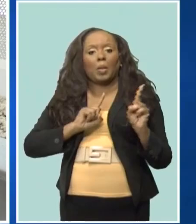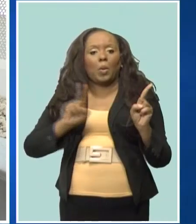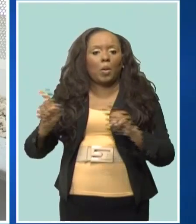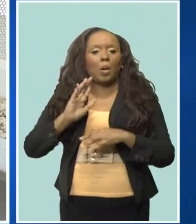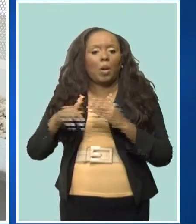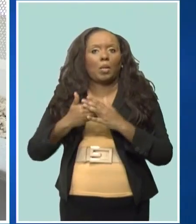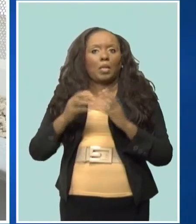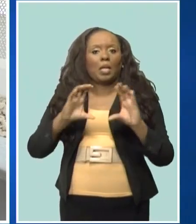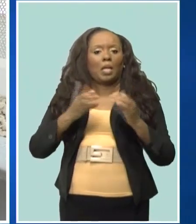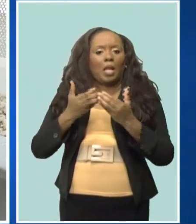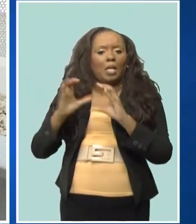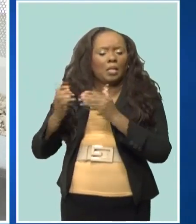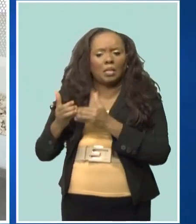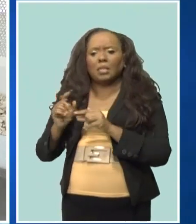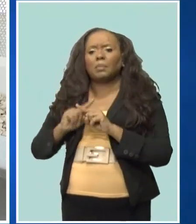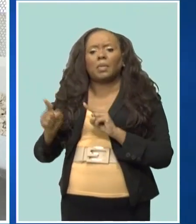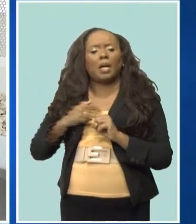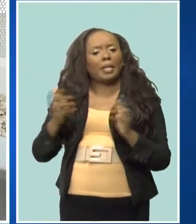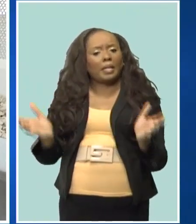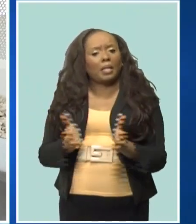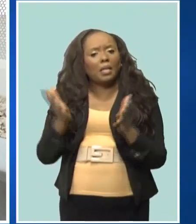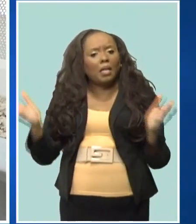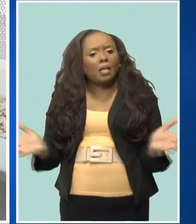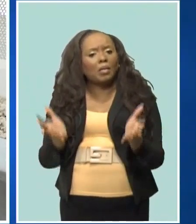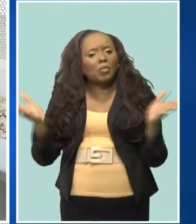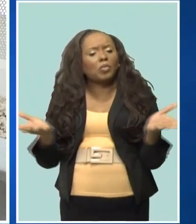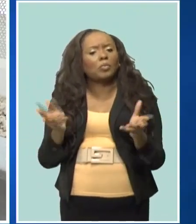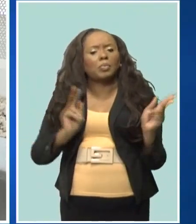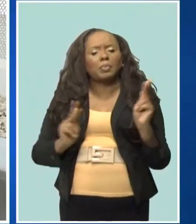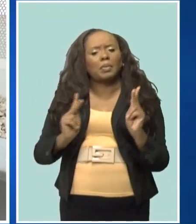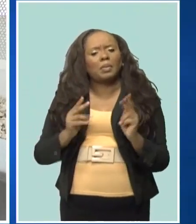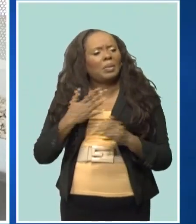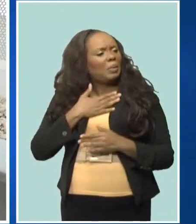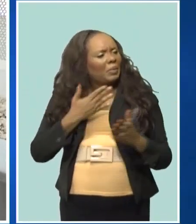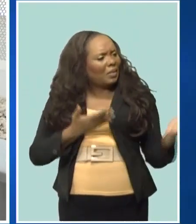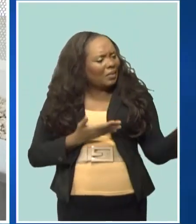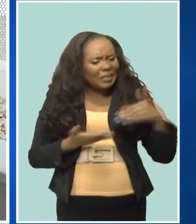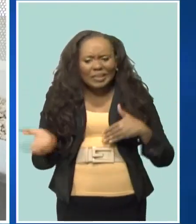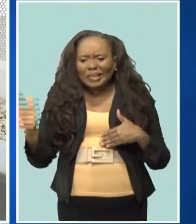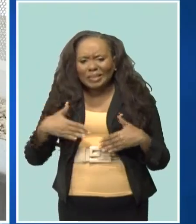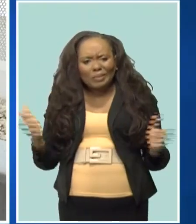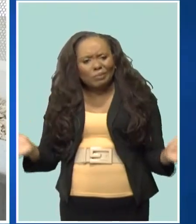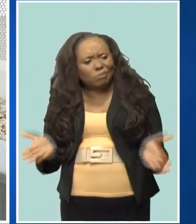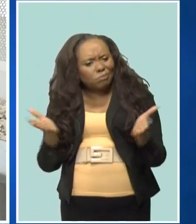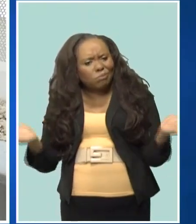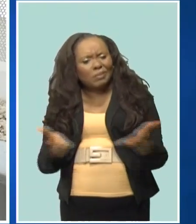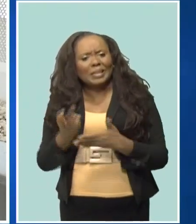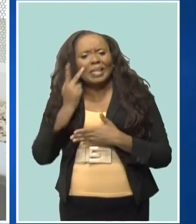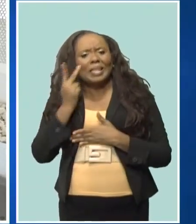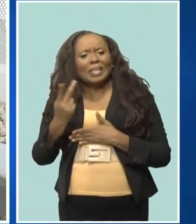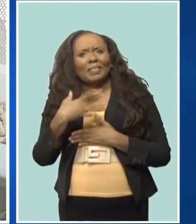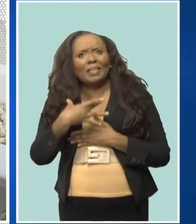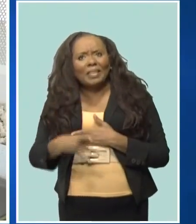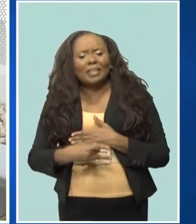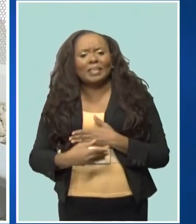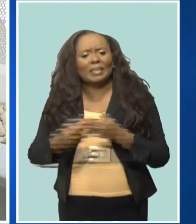I try to encourage you to come see what it's all about, see if you're all gonna like it, and tell me one of the experience, because I could tell one